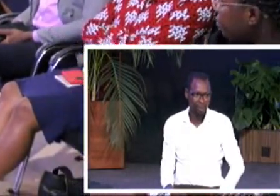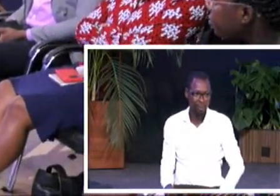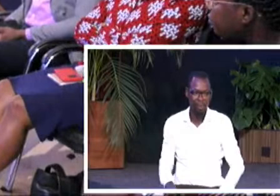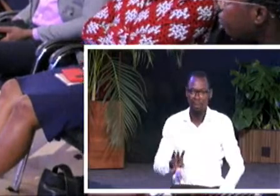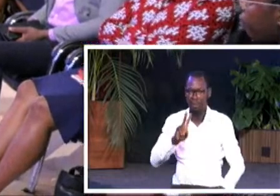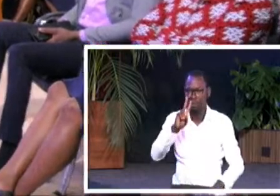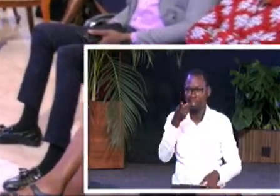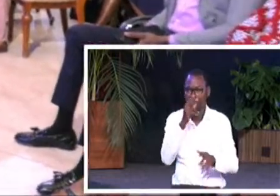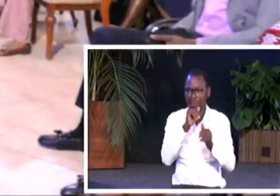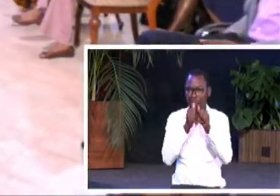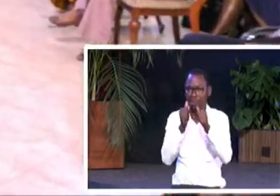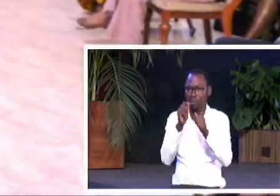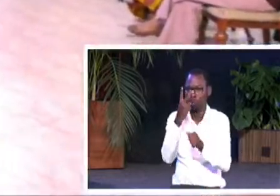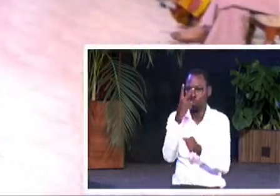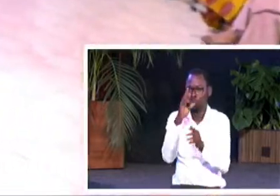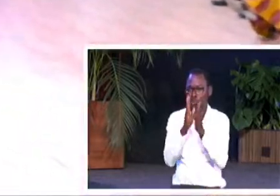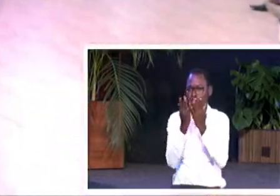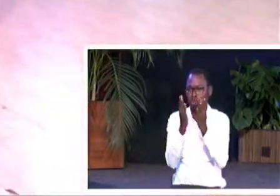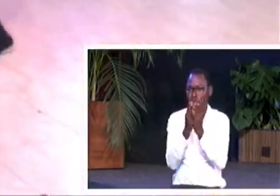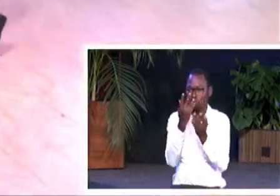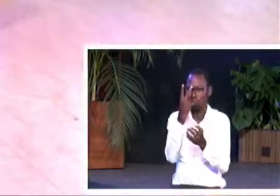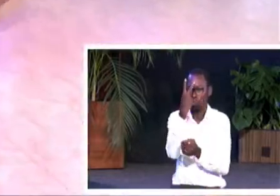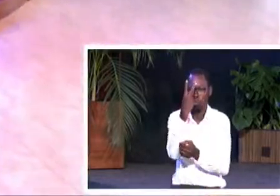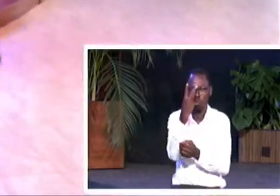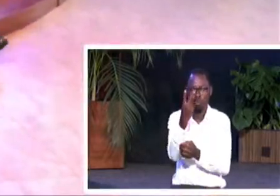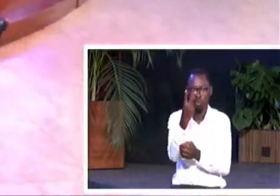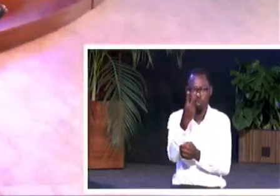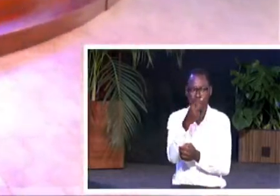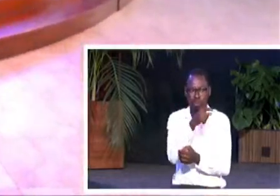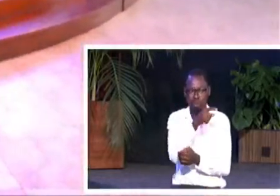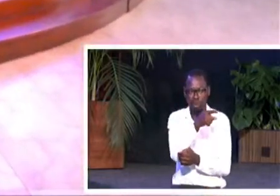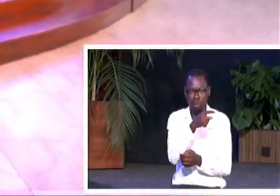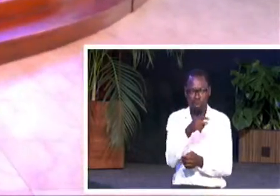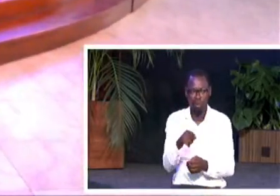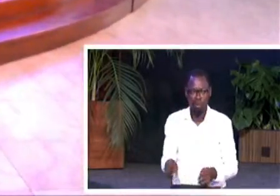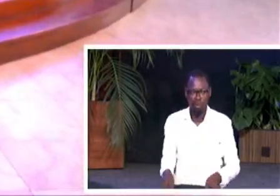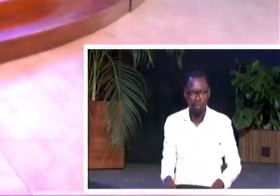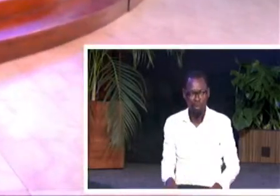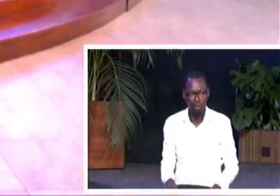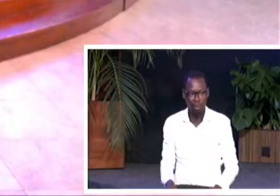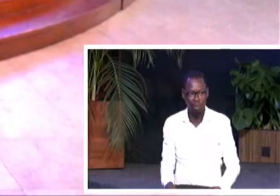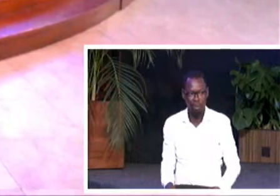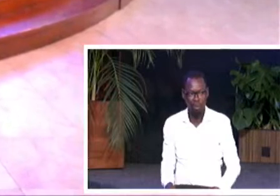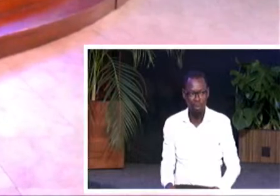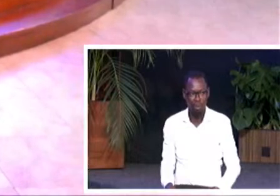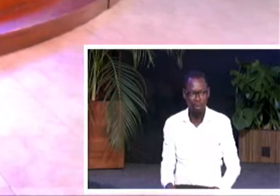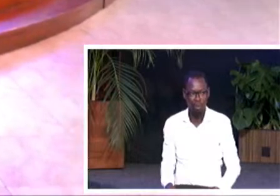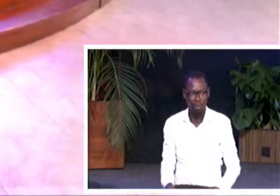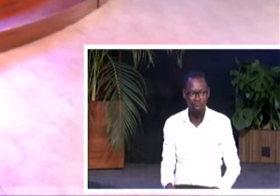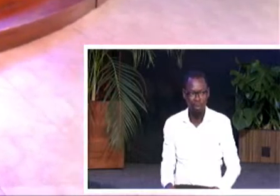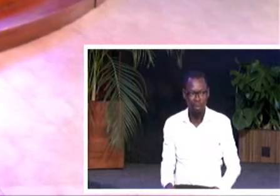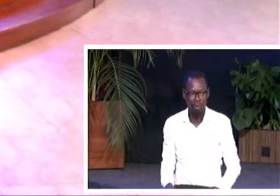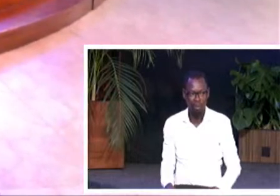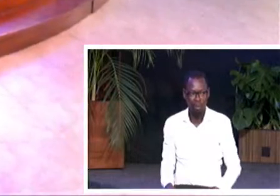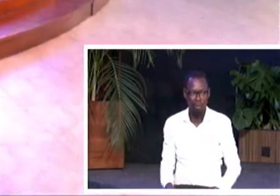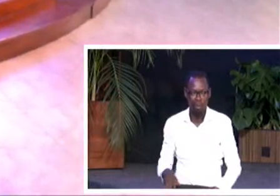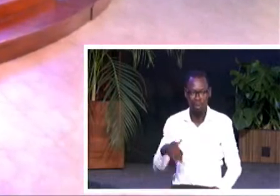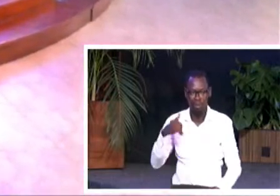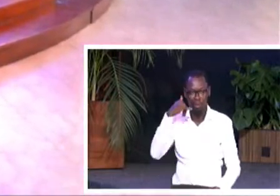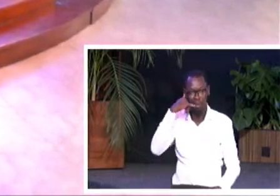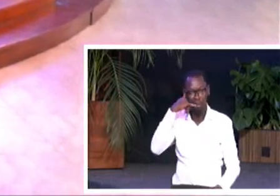2 books, 1,001 Tips for an Outstanding Life, Snakes and Ladders, and